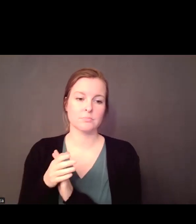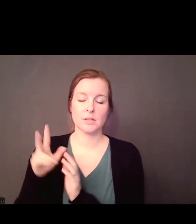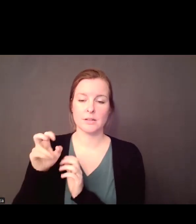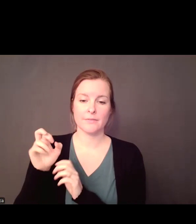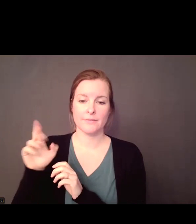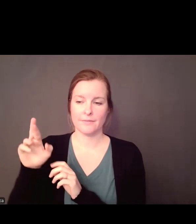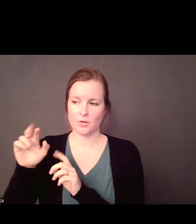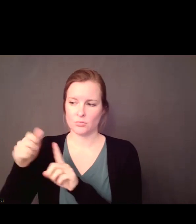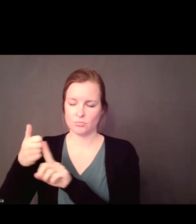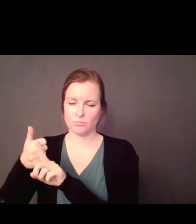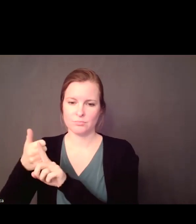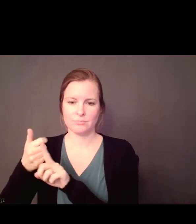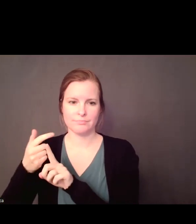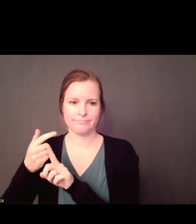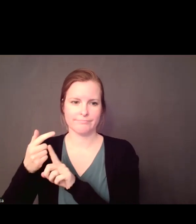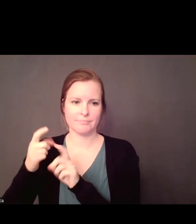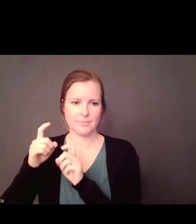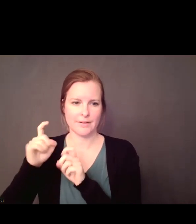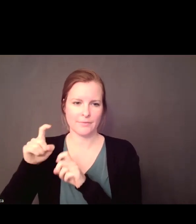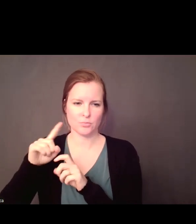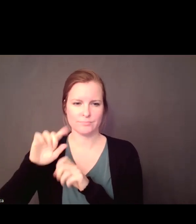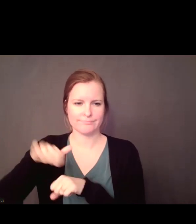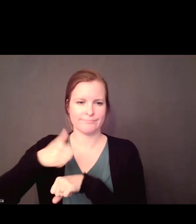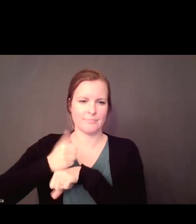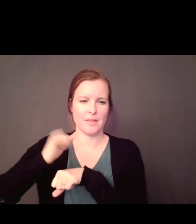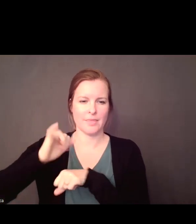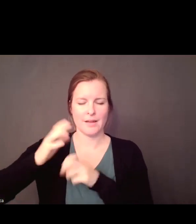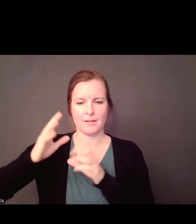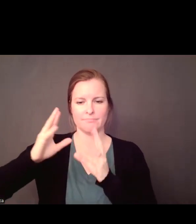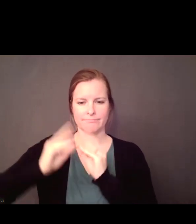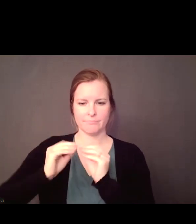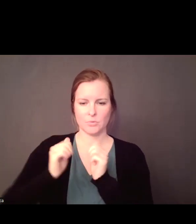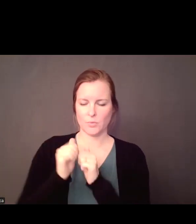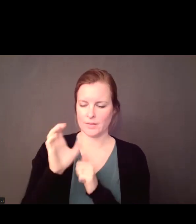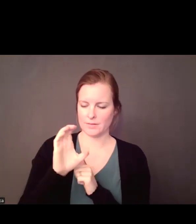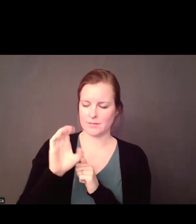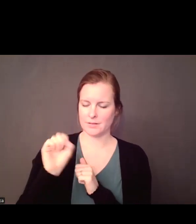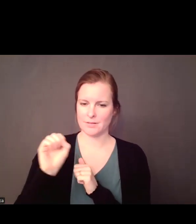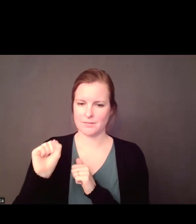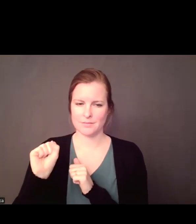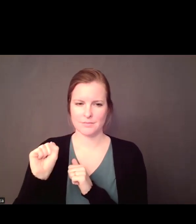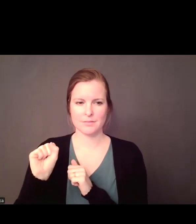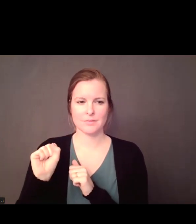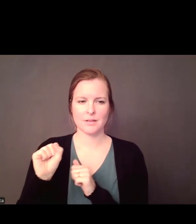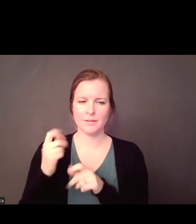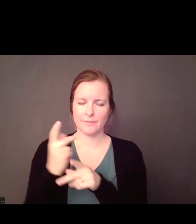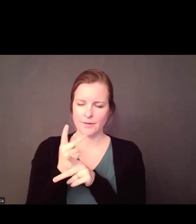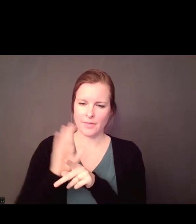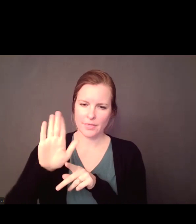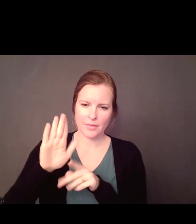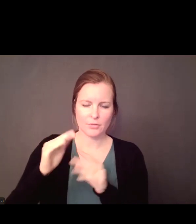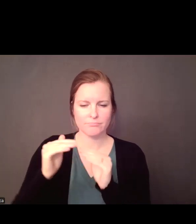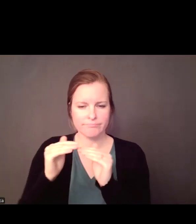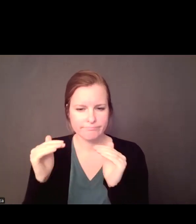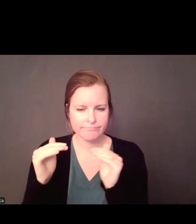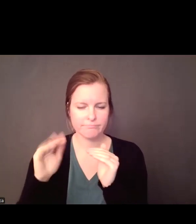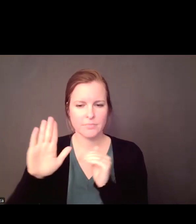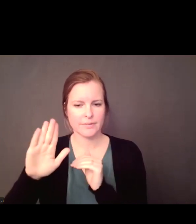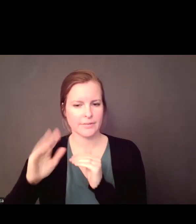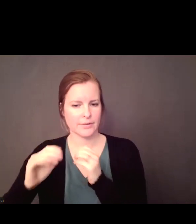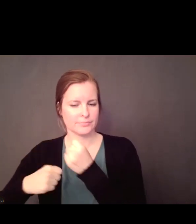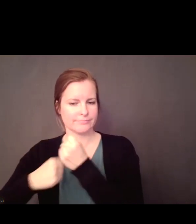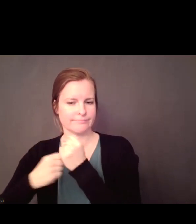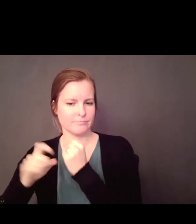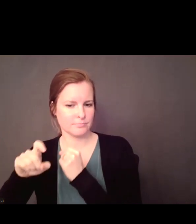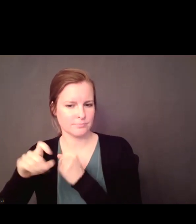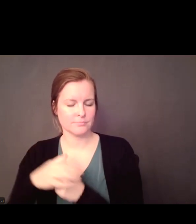that comprehensive CSS assessment to identify current functional levels and support needs. They are also responsible for, after